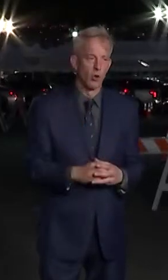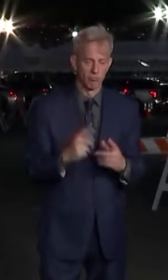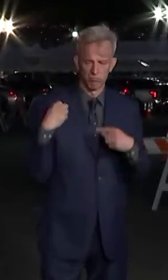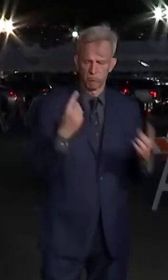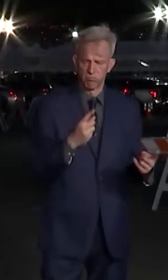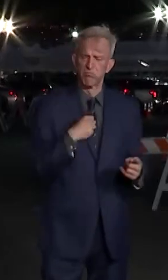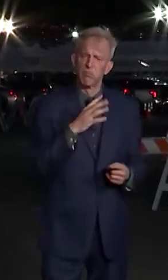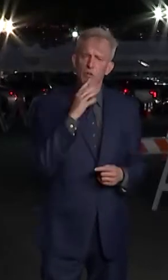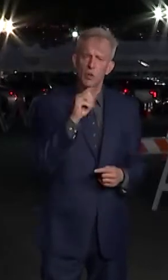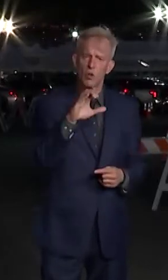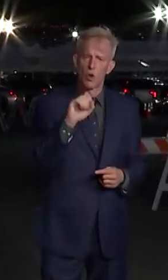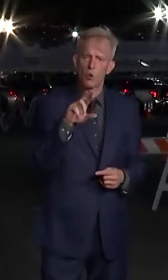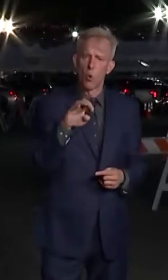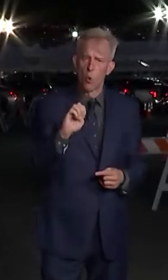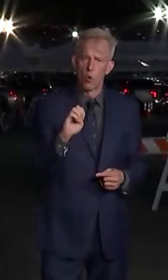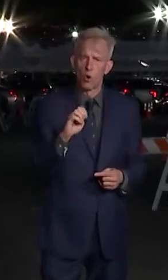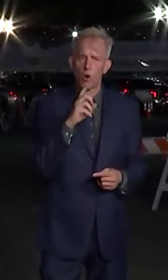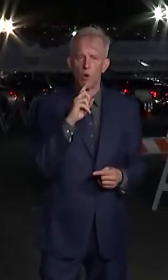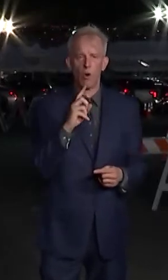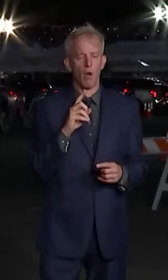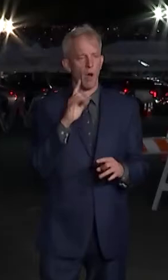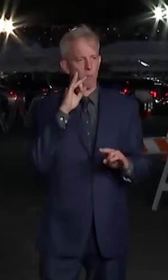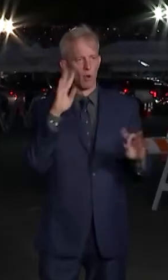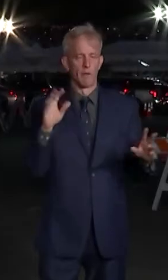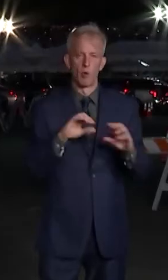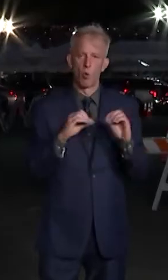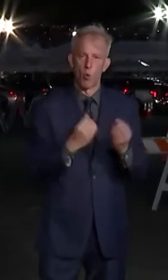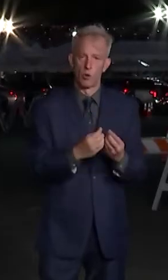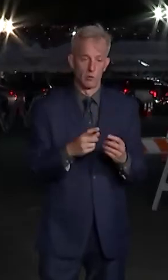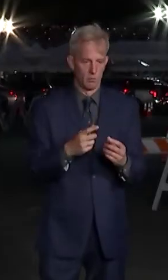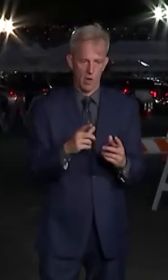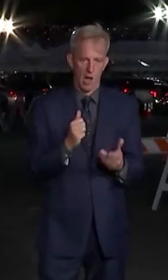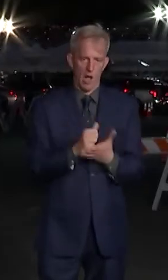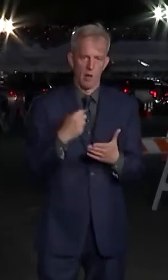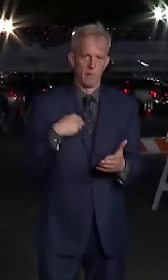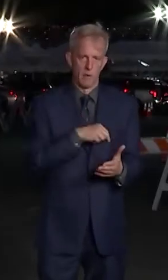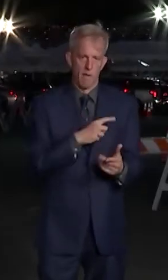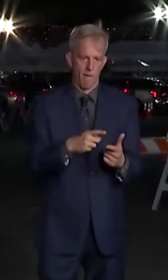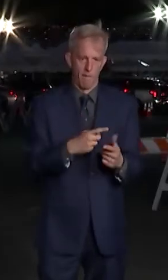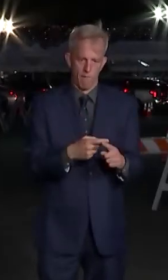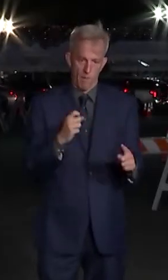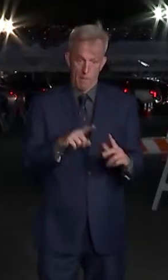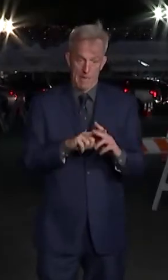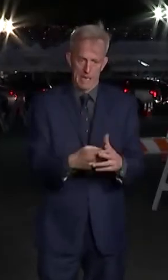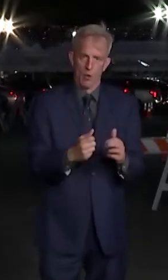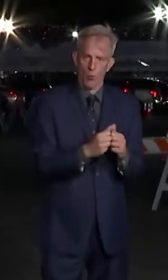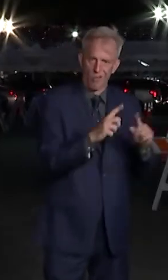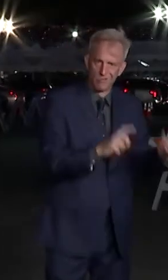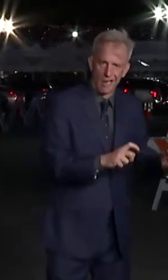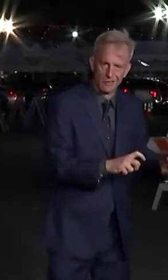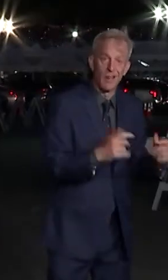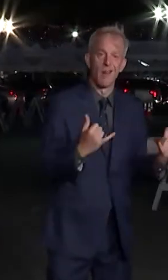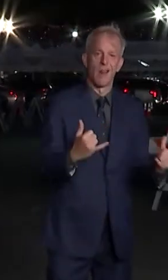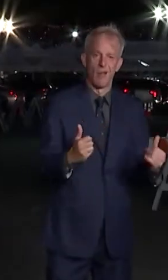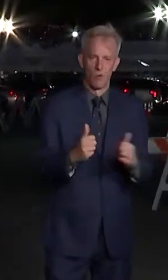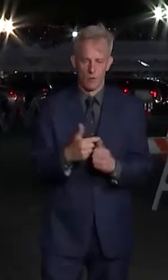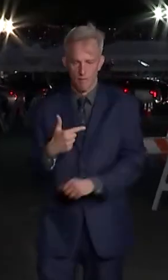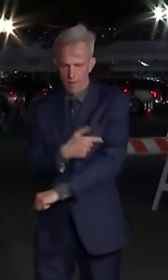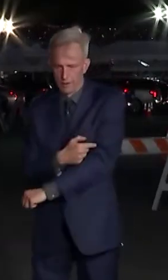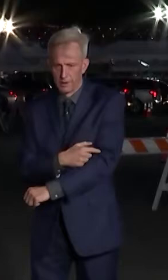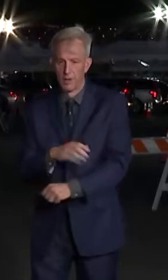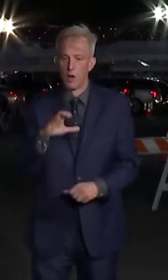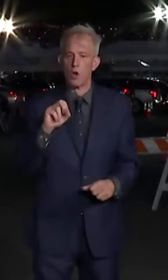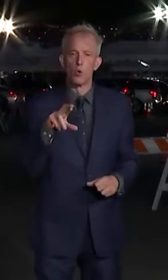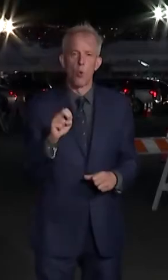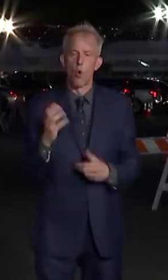an extraordinary organization that has helped us from the beginning with our testing, and now with the vaccines. They have brought